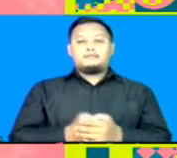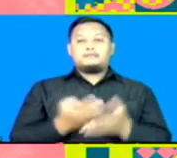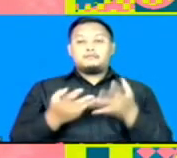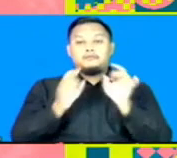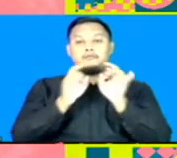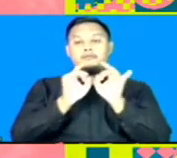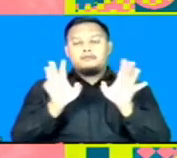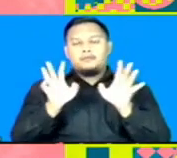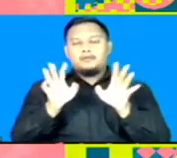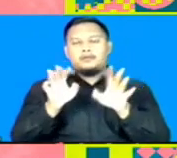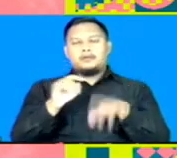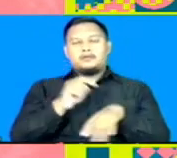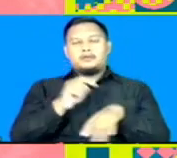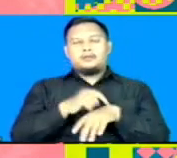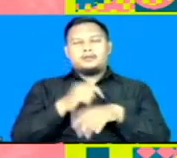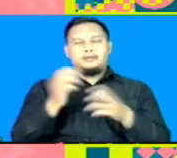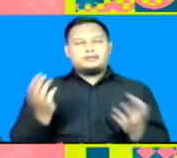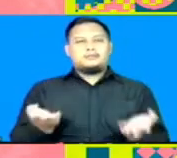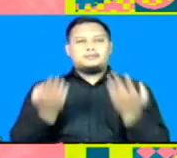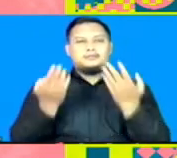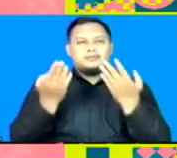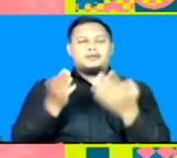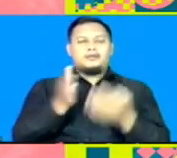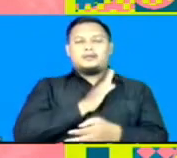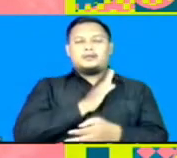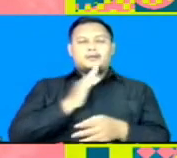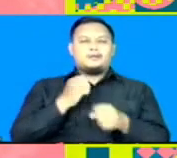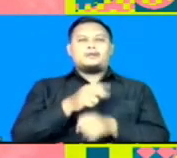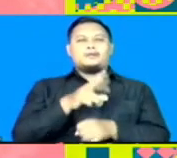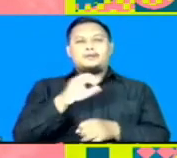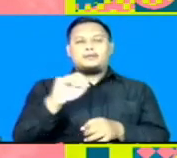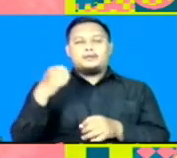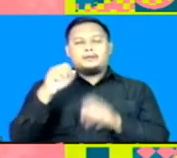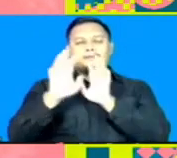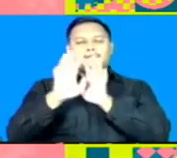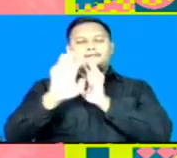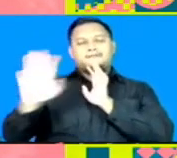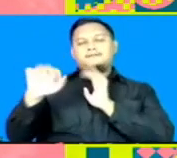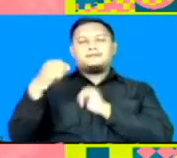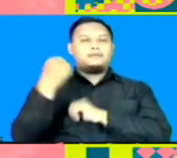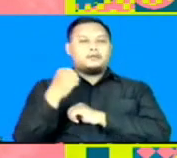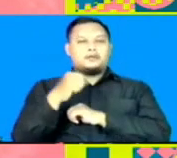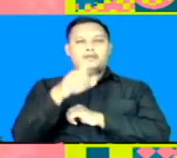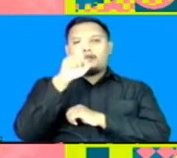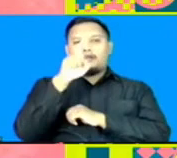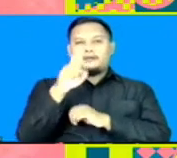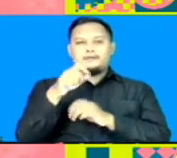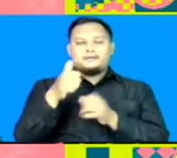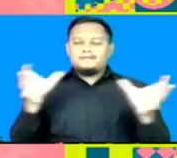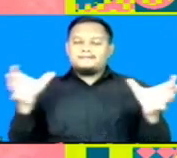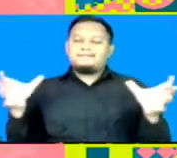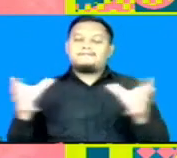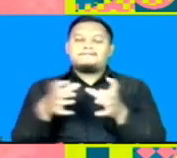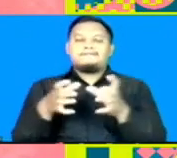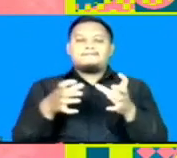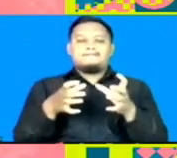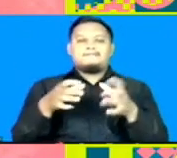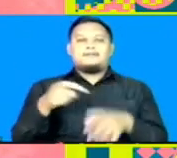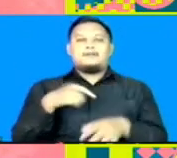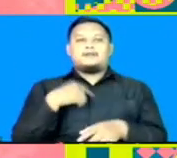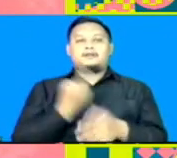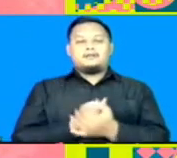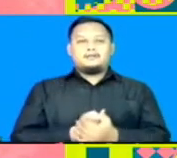should unite us. Therefore, the global conducive environment and partnership values are becoming more